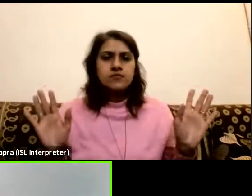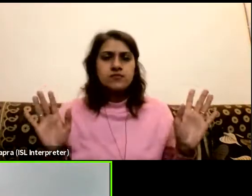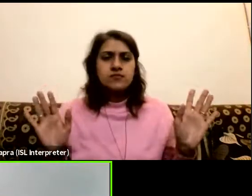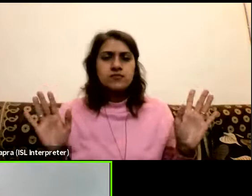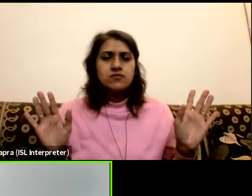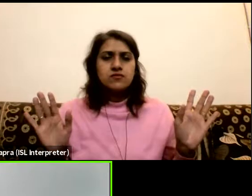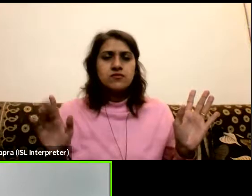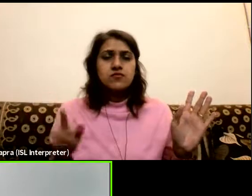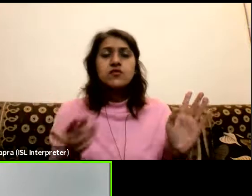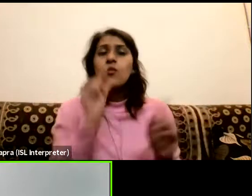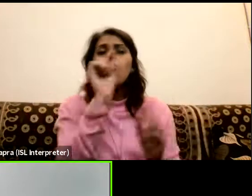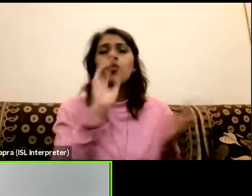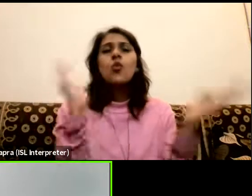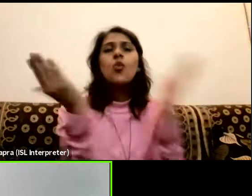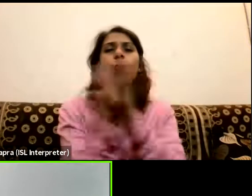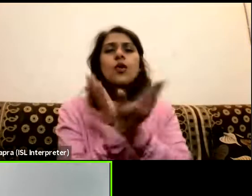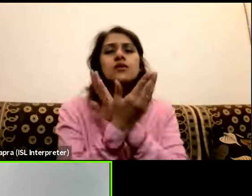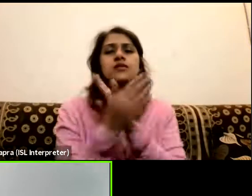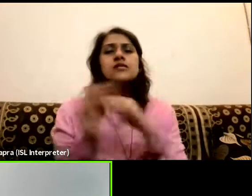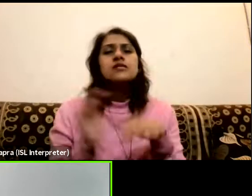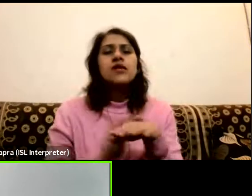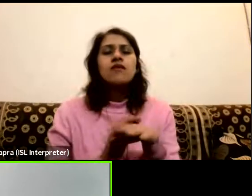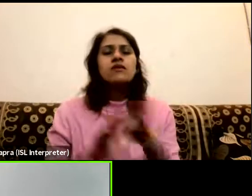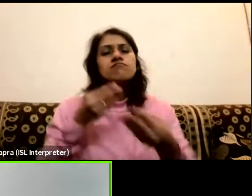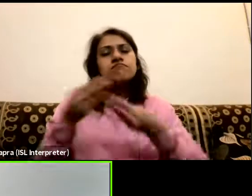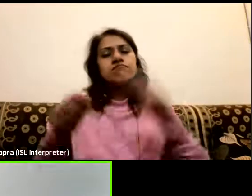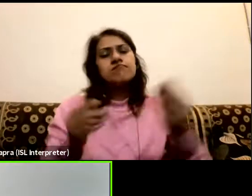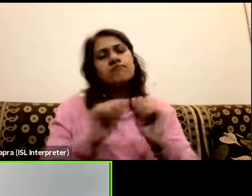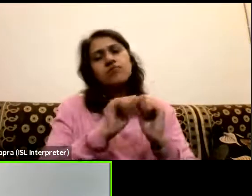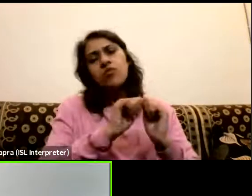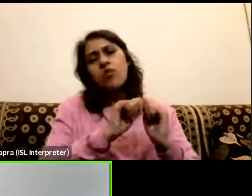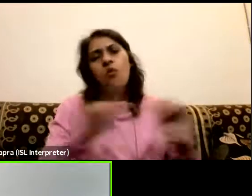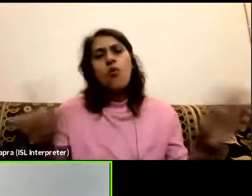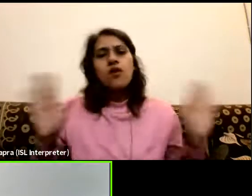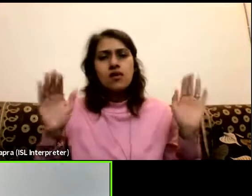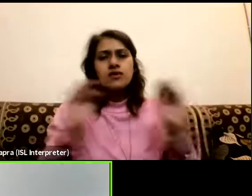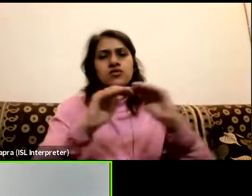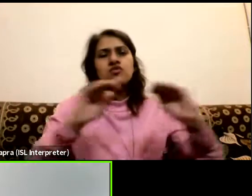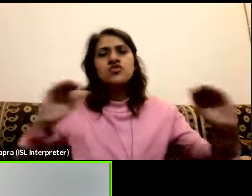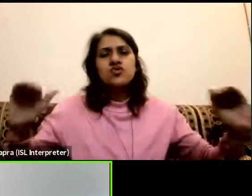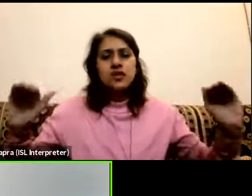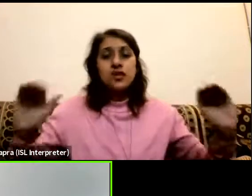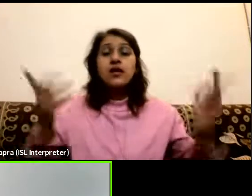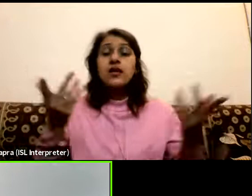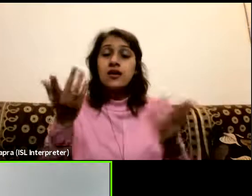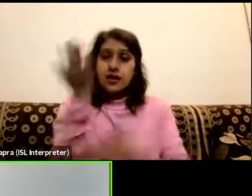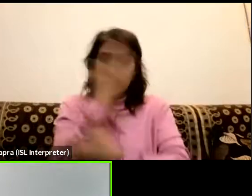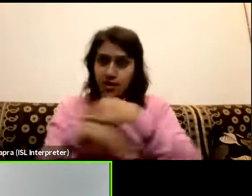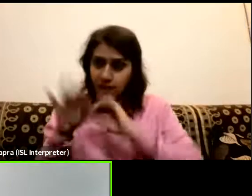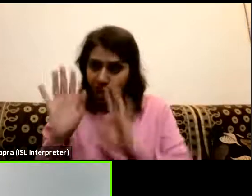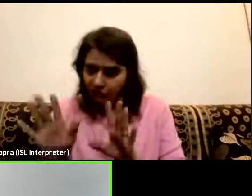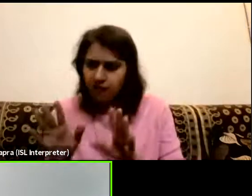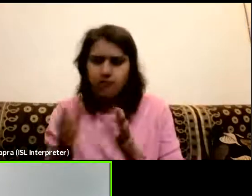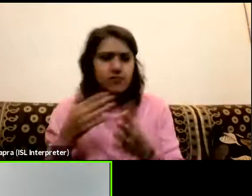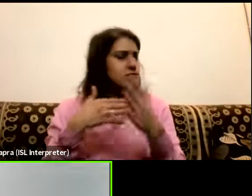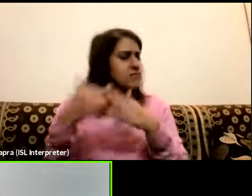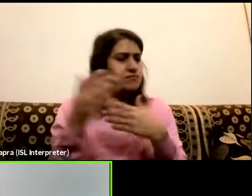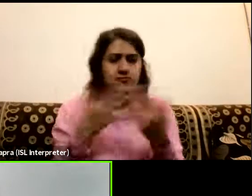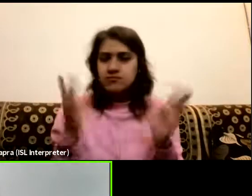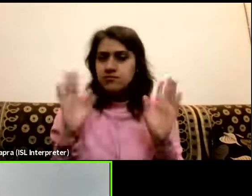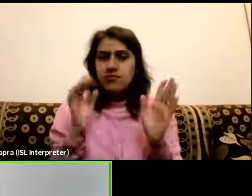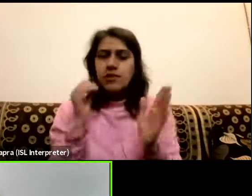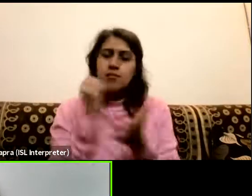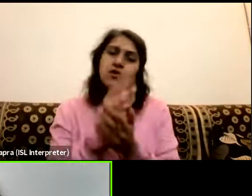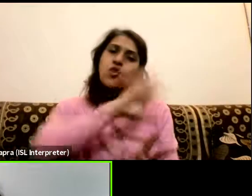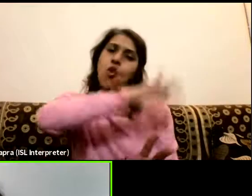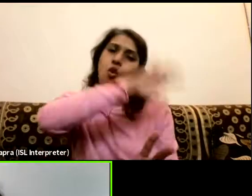universal services so that they reach each and every child, including the child with disabilities. But within that, we need to look